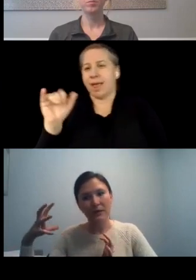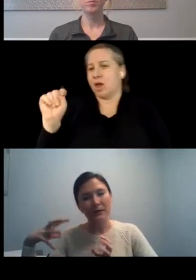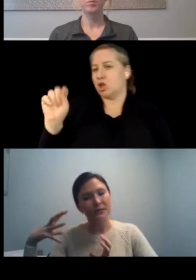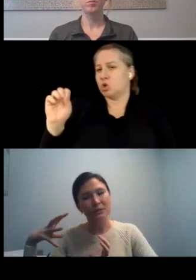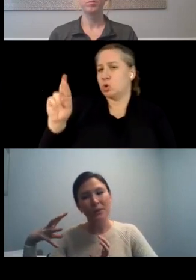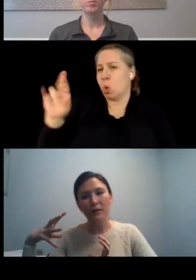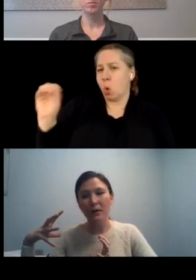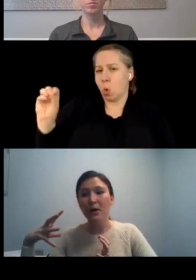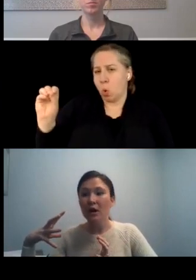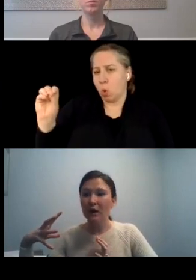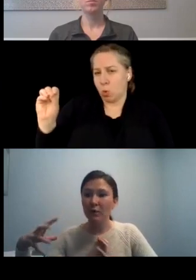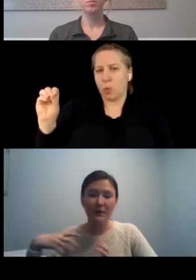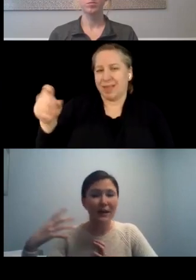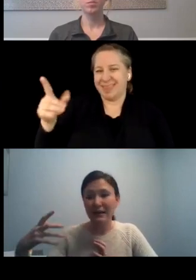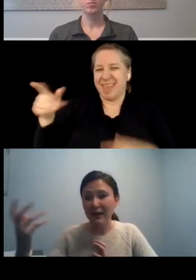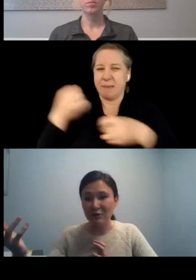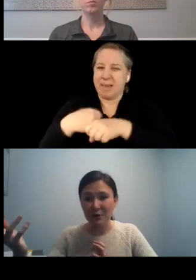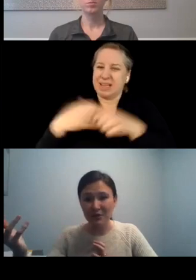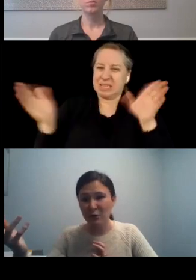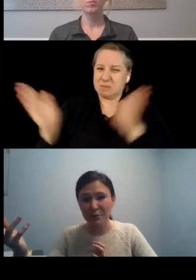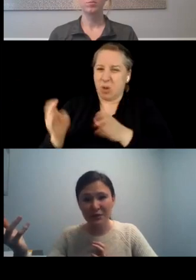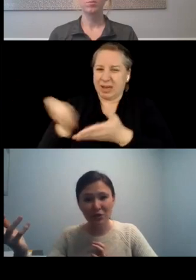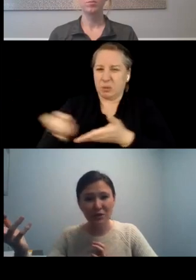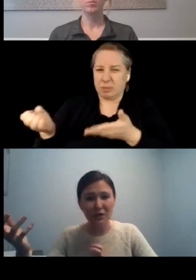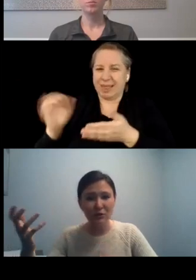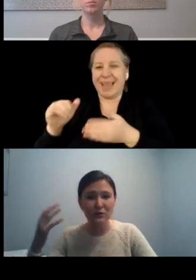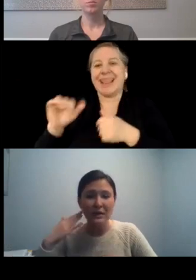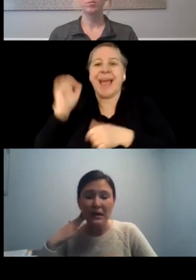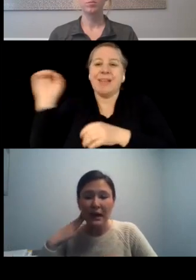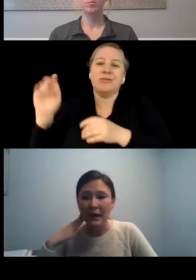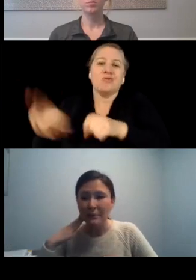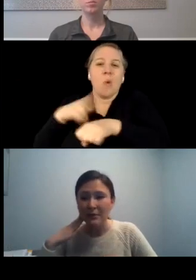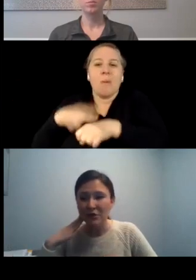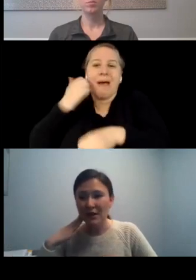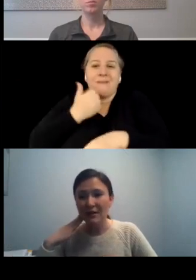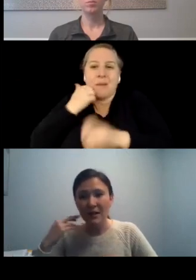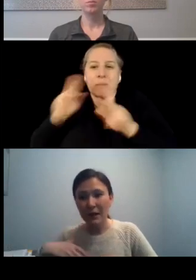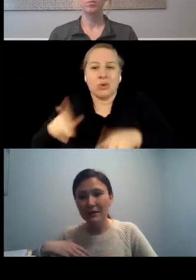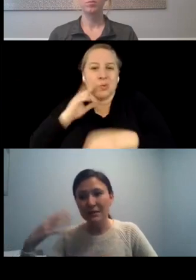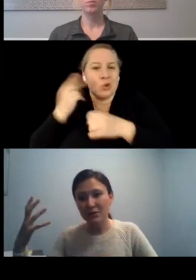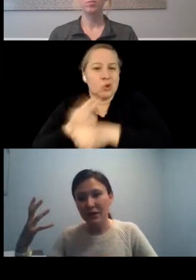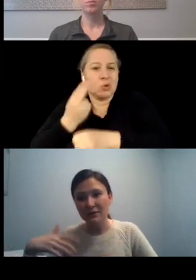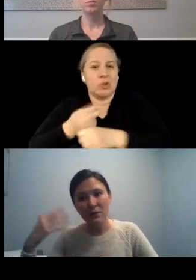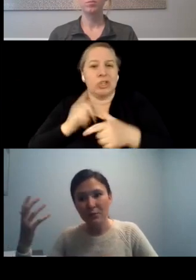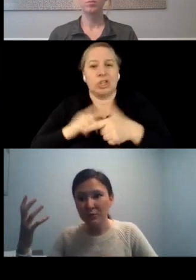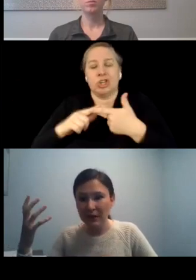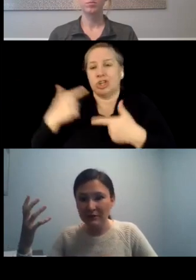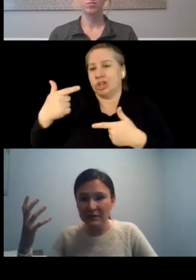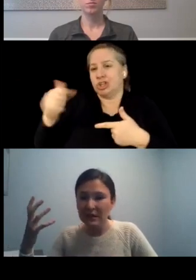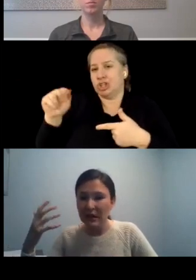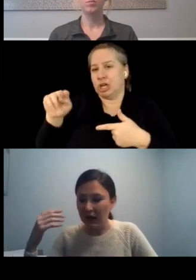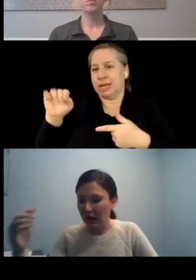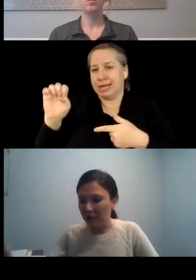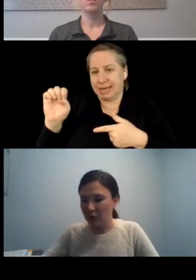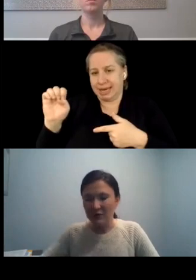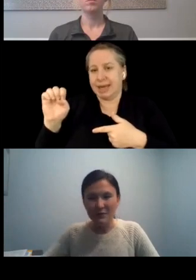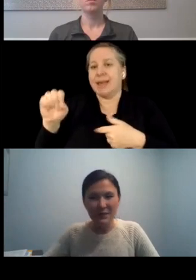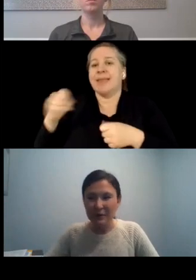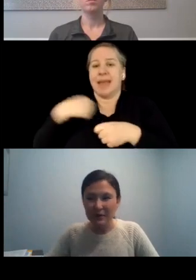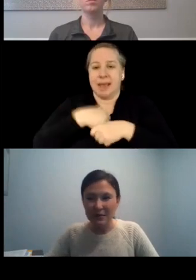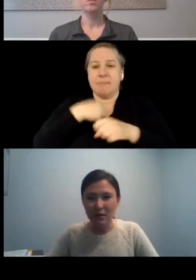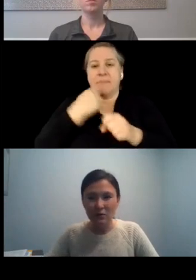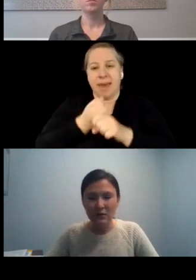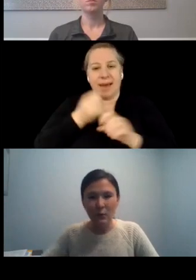make kind of some smaller equipment that kind of the average person would potentially use. Genie, they make scissor lifts or boom lifts.